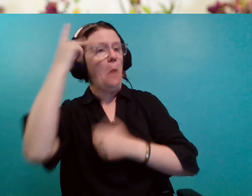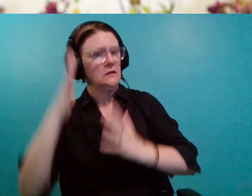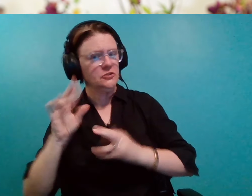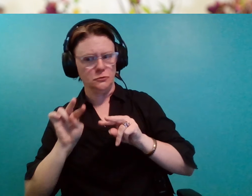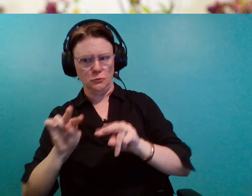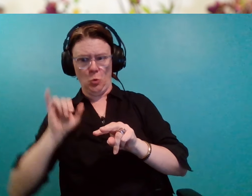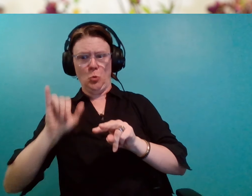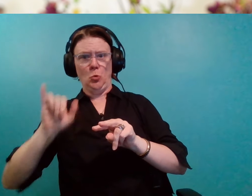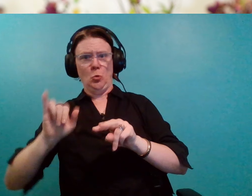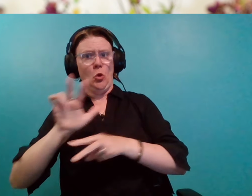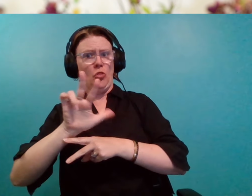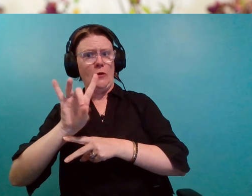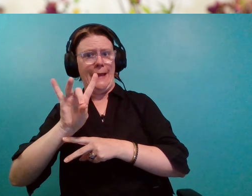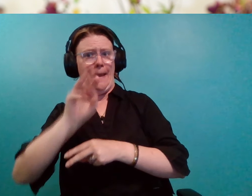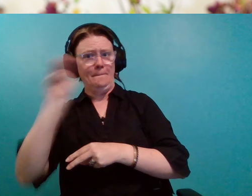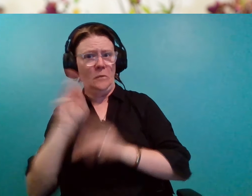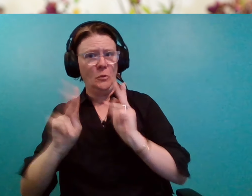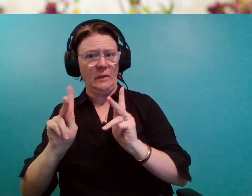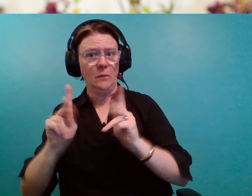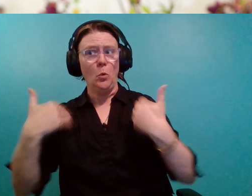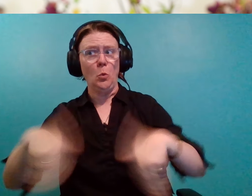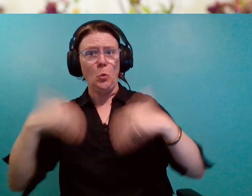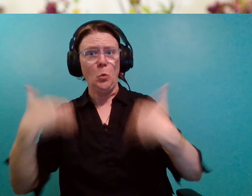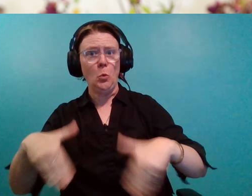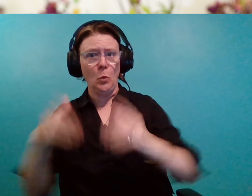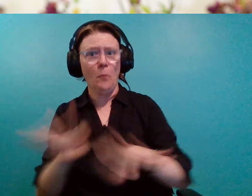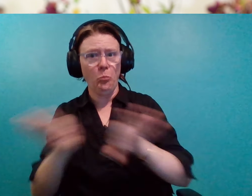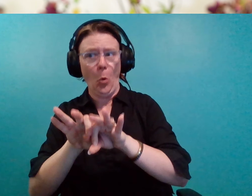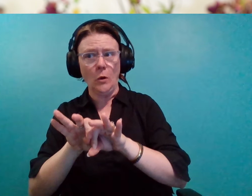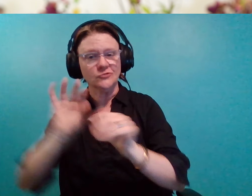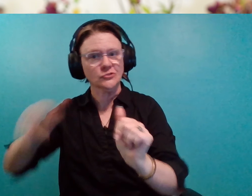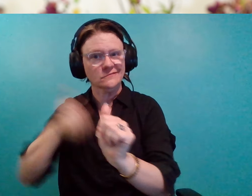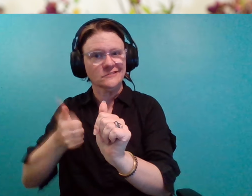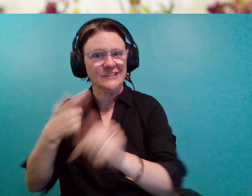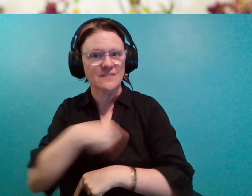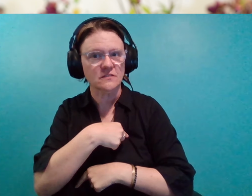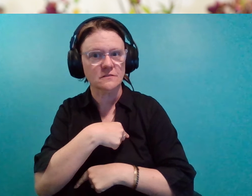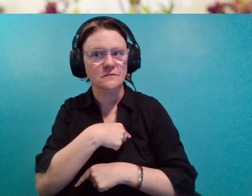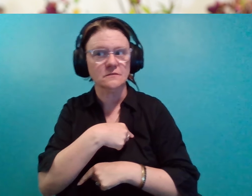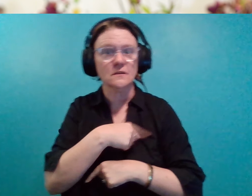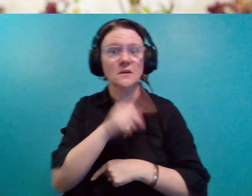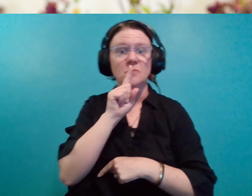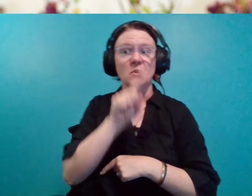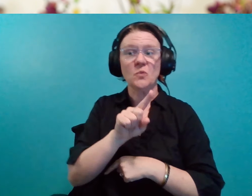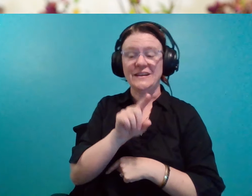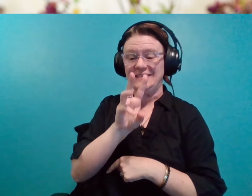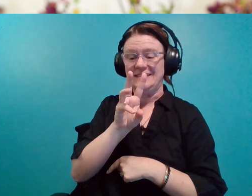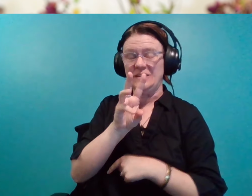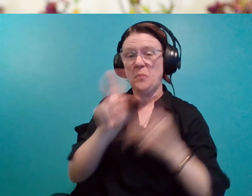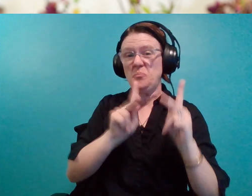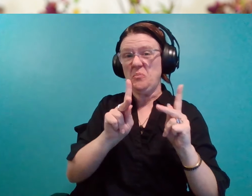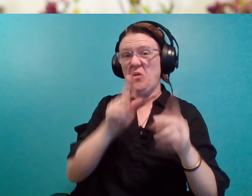and politicians will truly be fighting for our votes since we are the largest voting bloc. But over 60% of